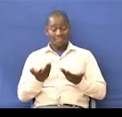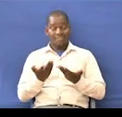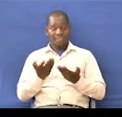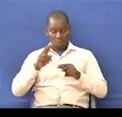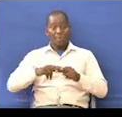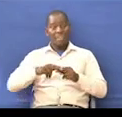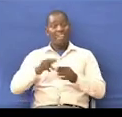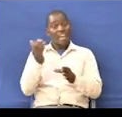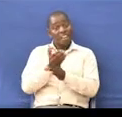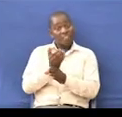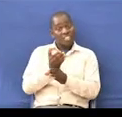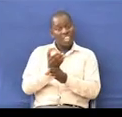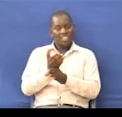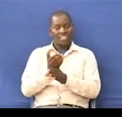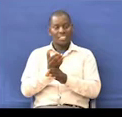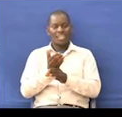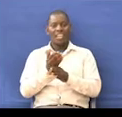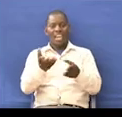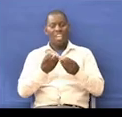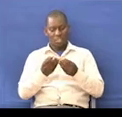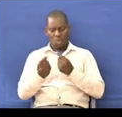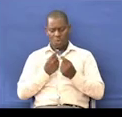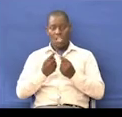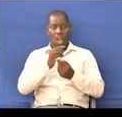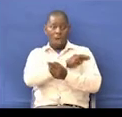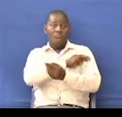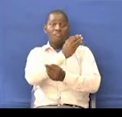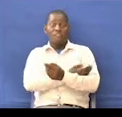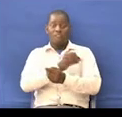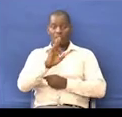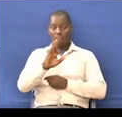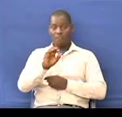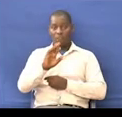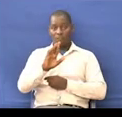a revision on what we learned for the case of the force.